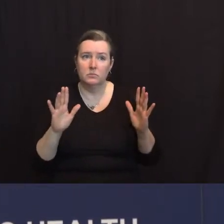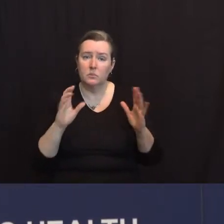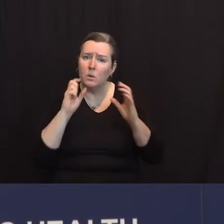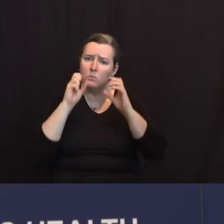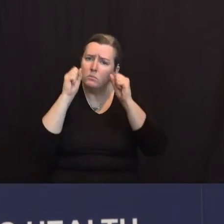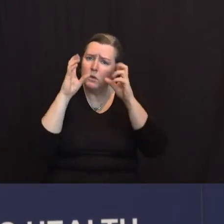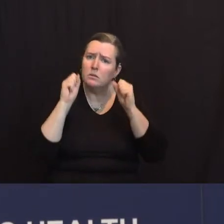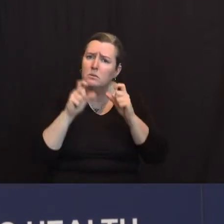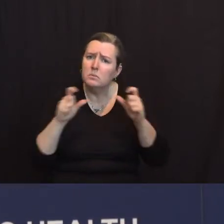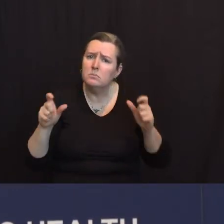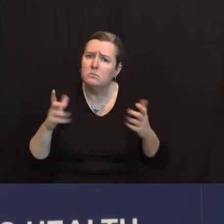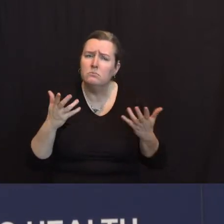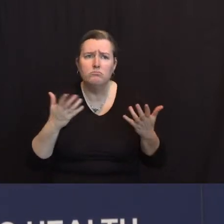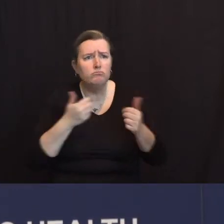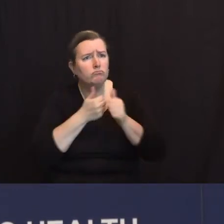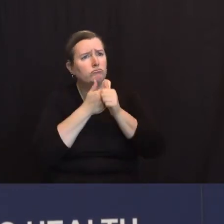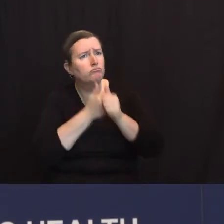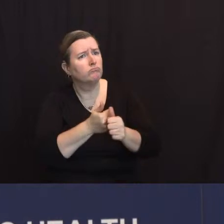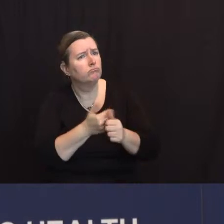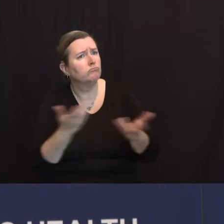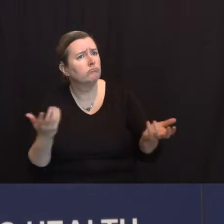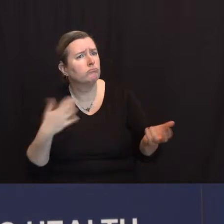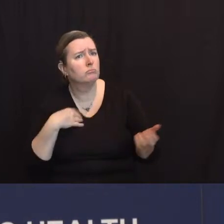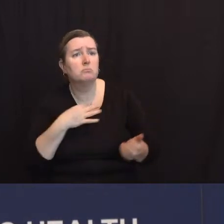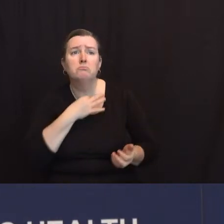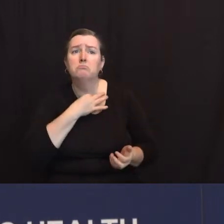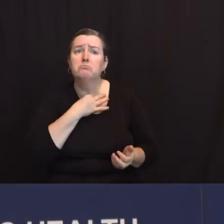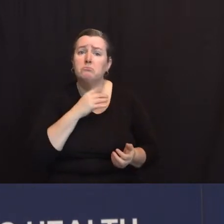wasn't sure how this quarantine